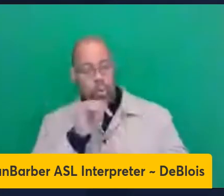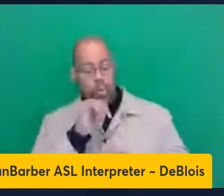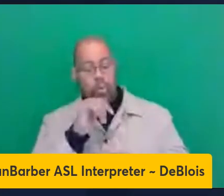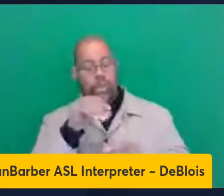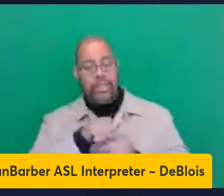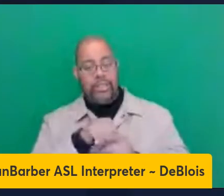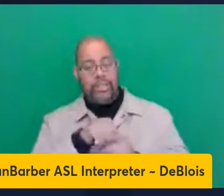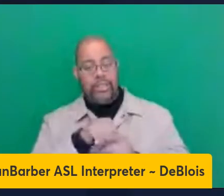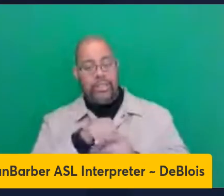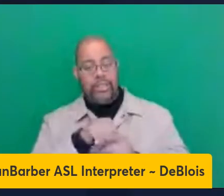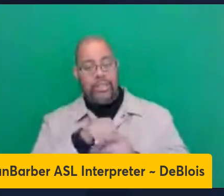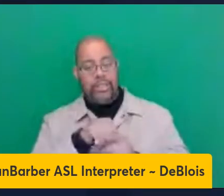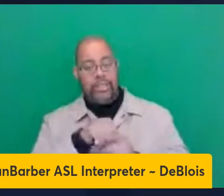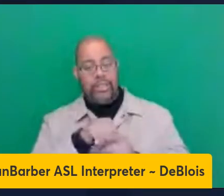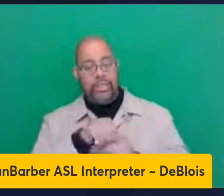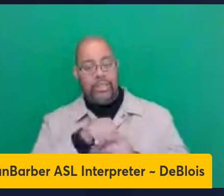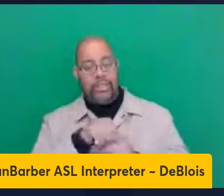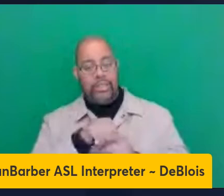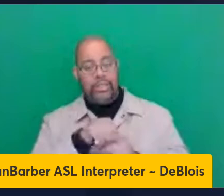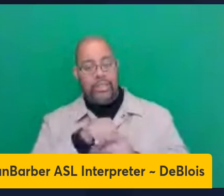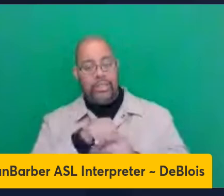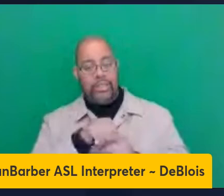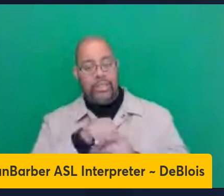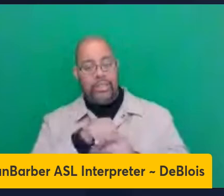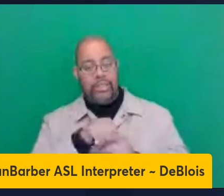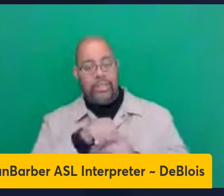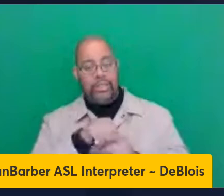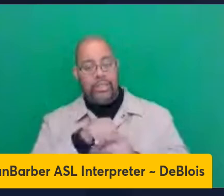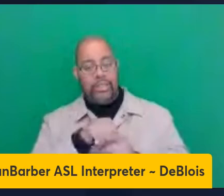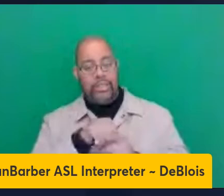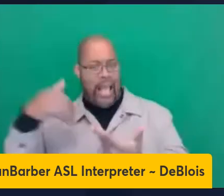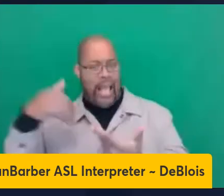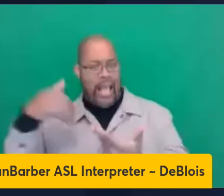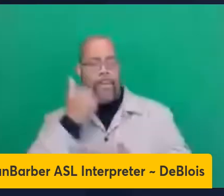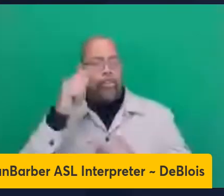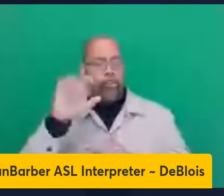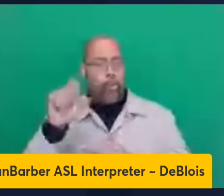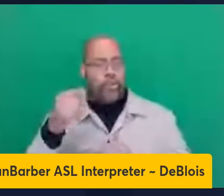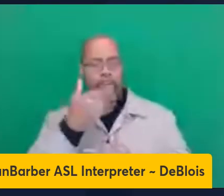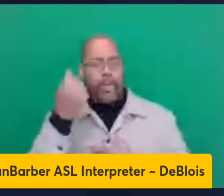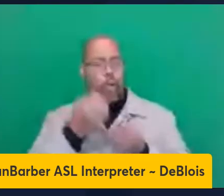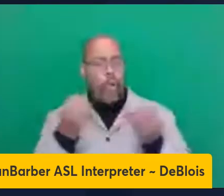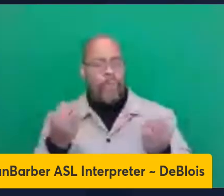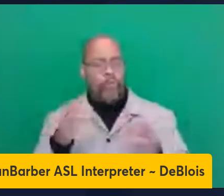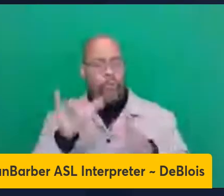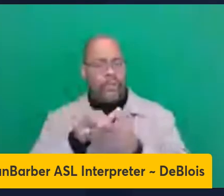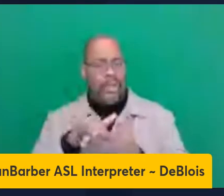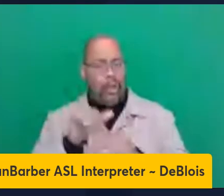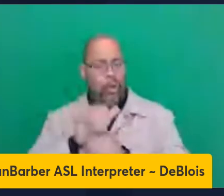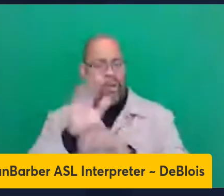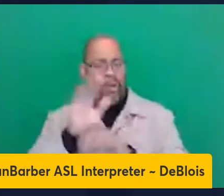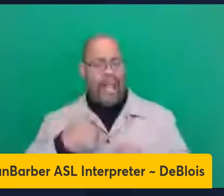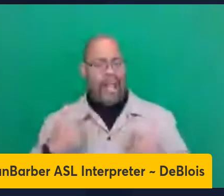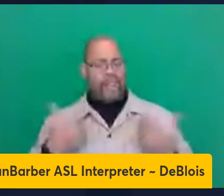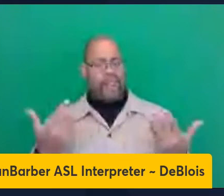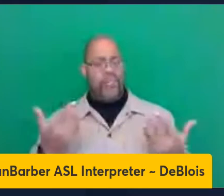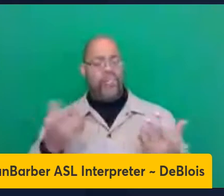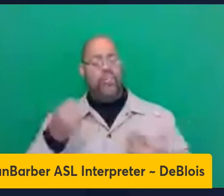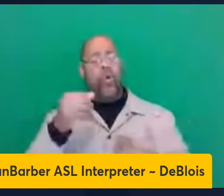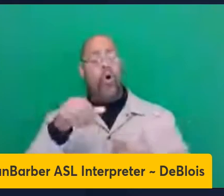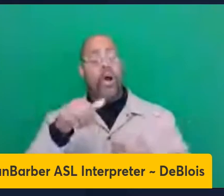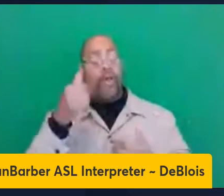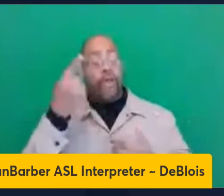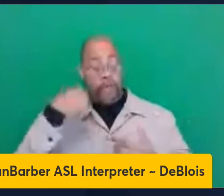Silicon Valley or somewhere like that, because they have better tools, better equipment to do these things than I have. So, in order for me to be competitive, I